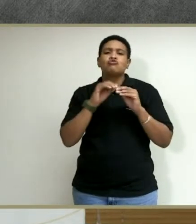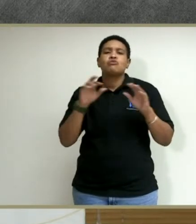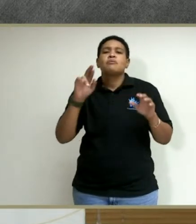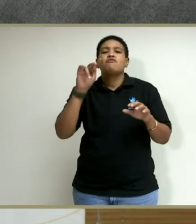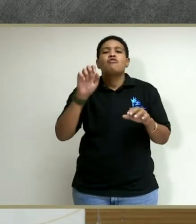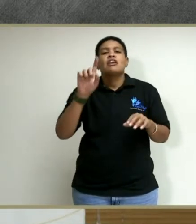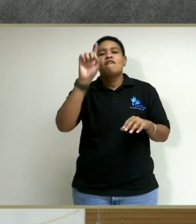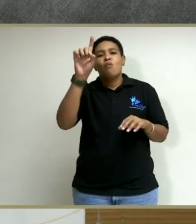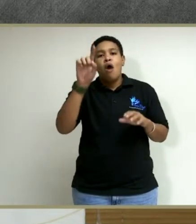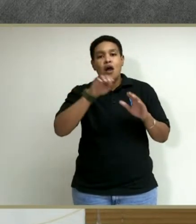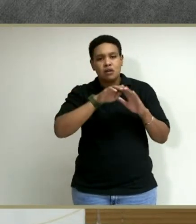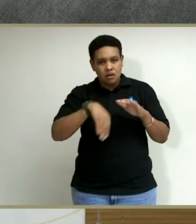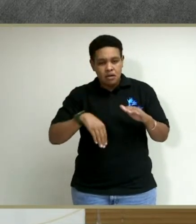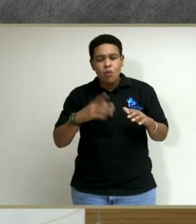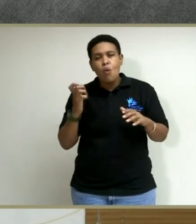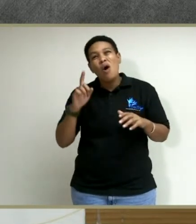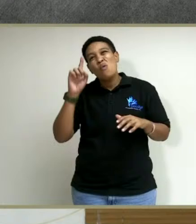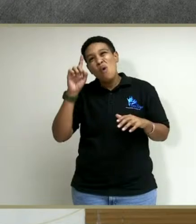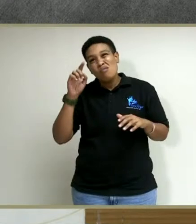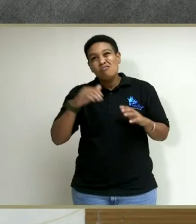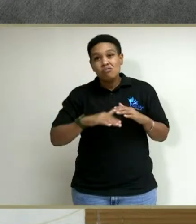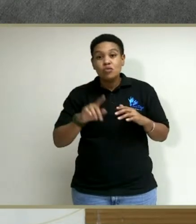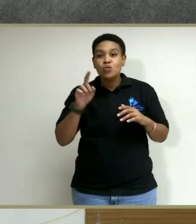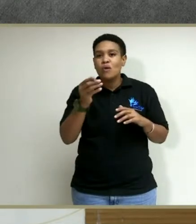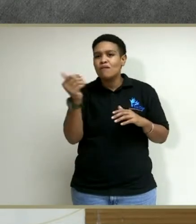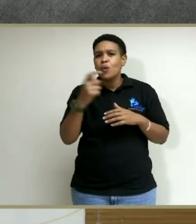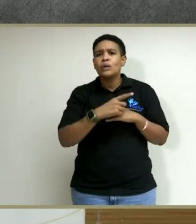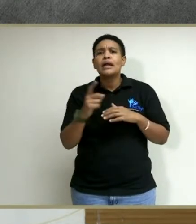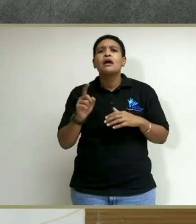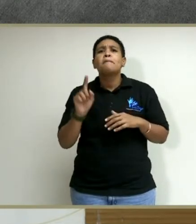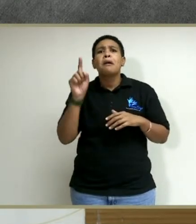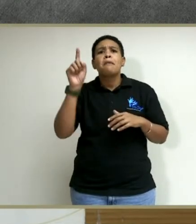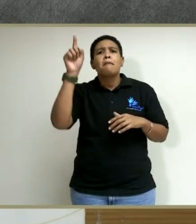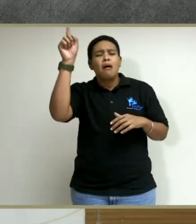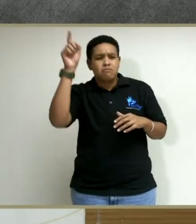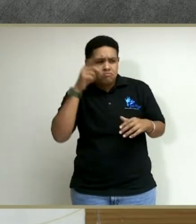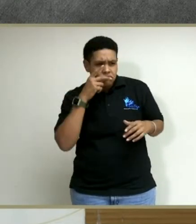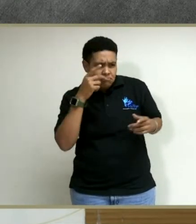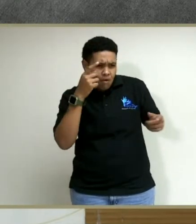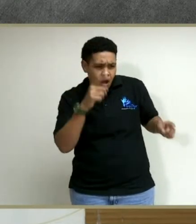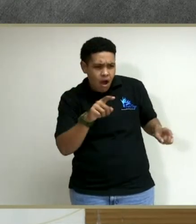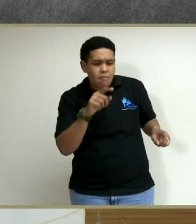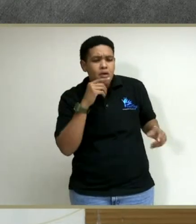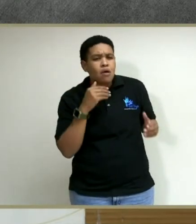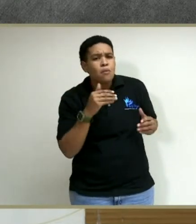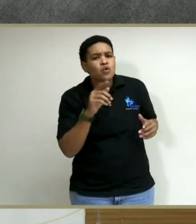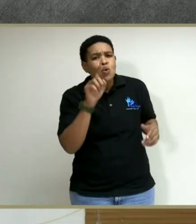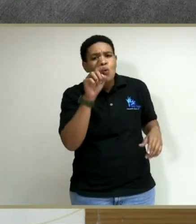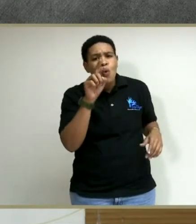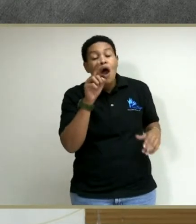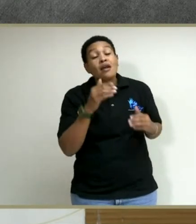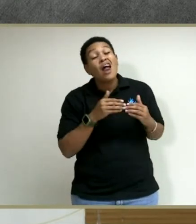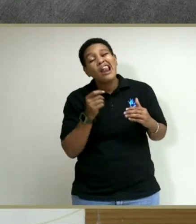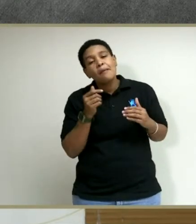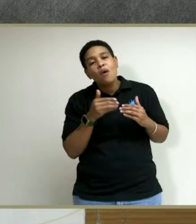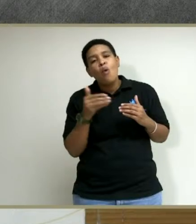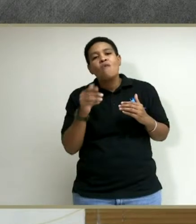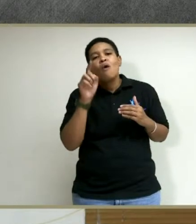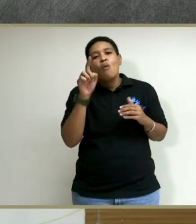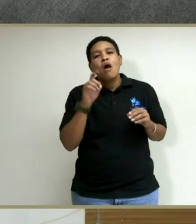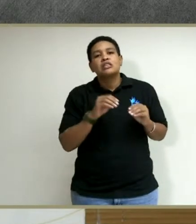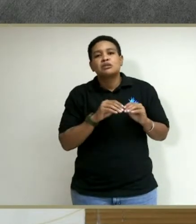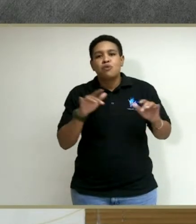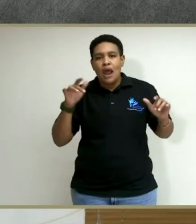those intermittent spikes over the last couple of days have been pushing us towards 1 and even a little bit over